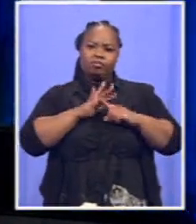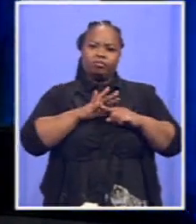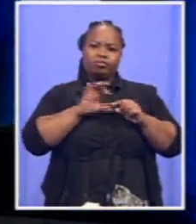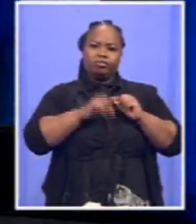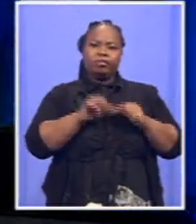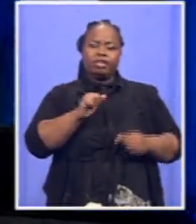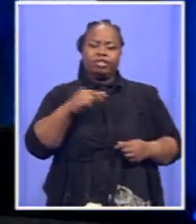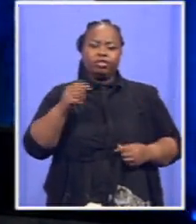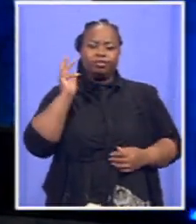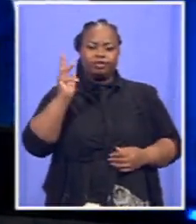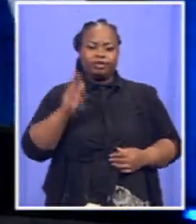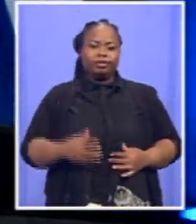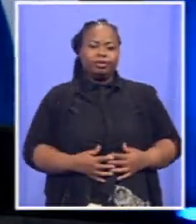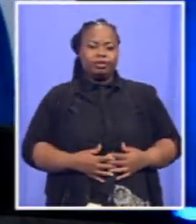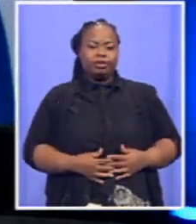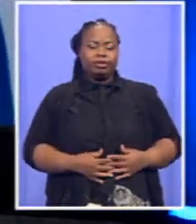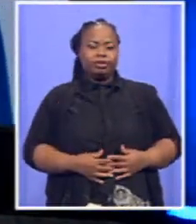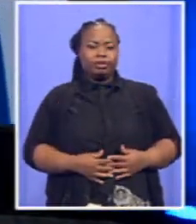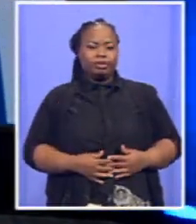the AG's briefing?